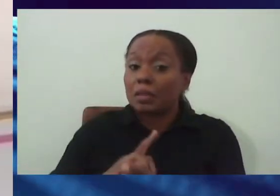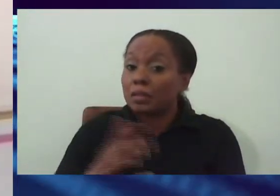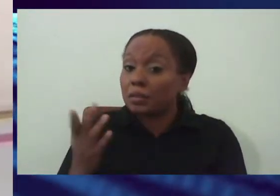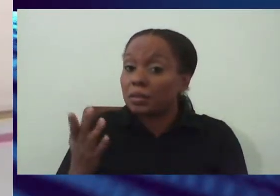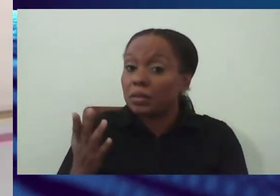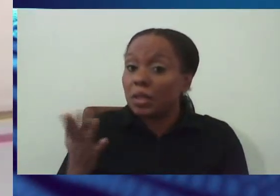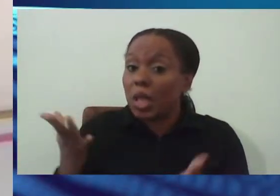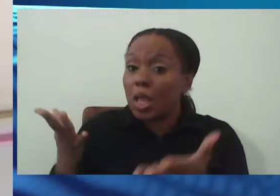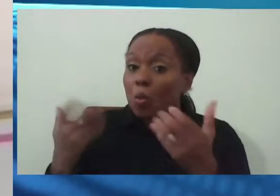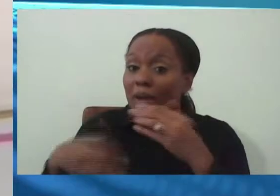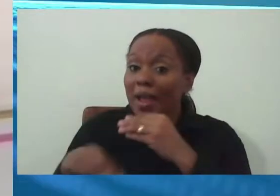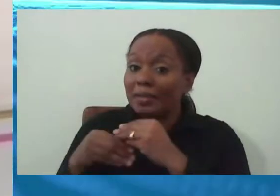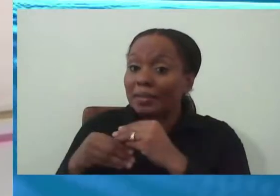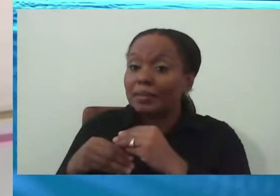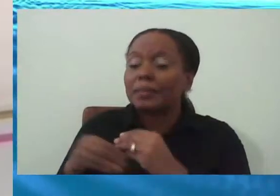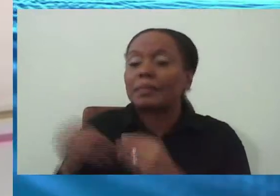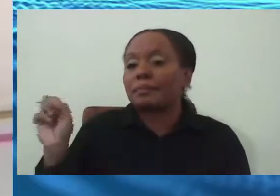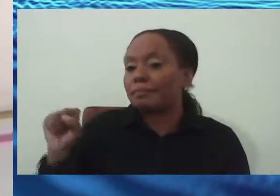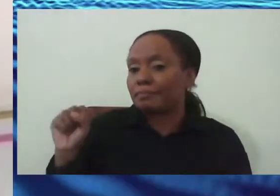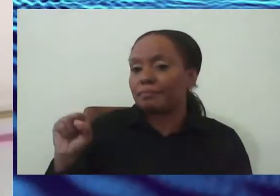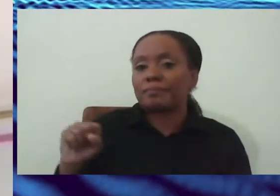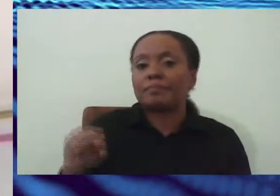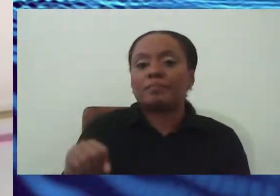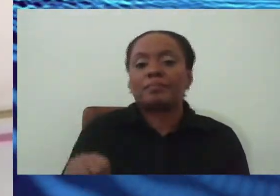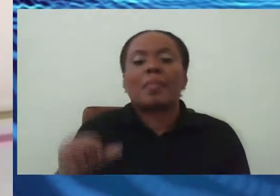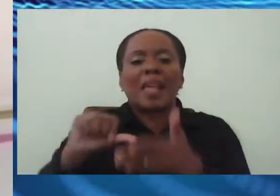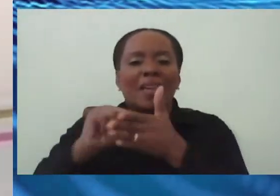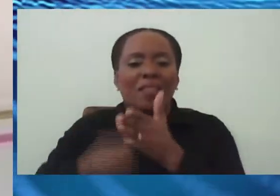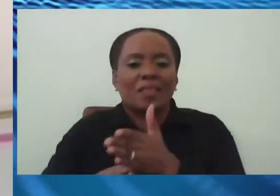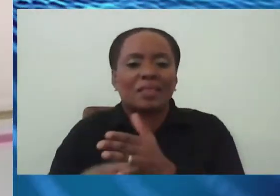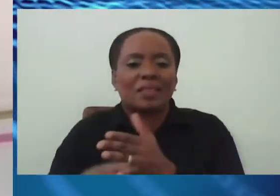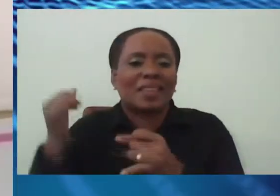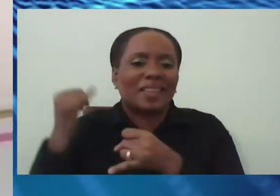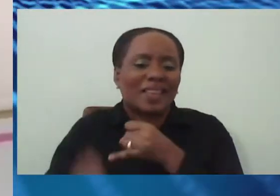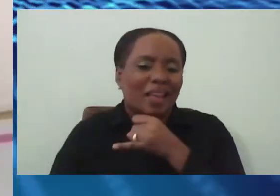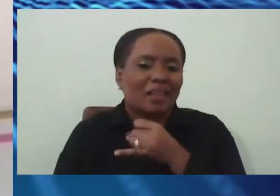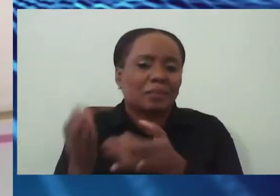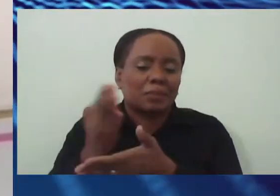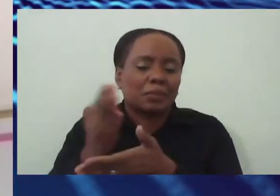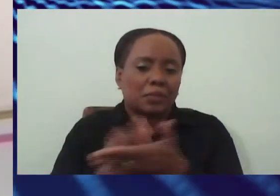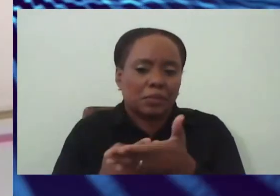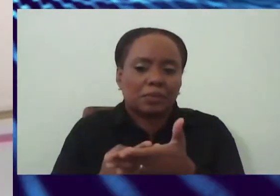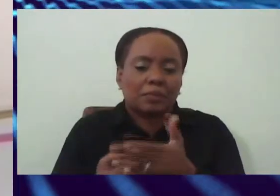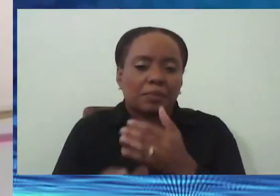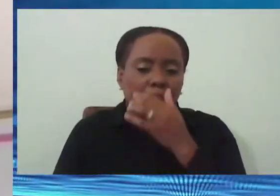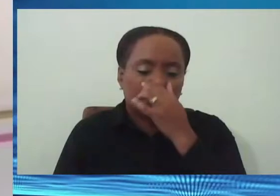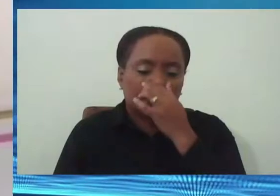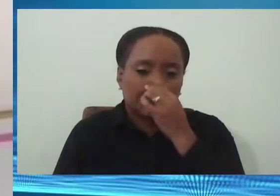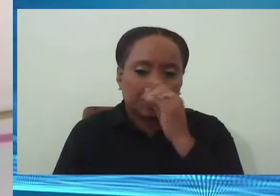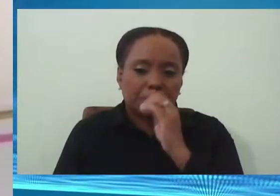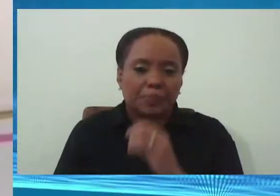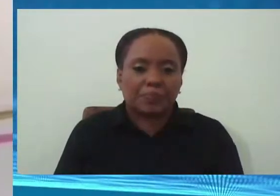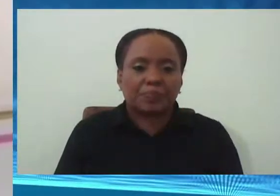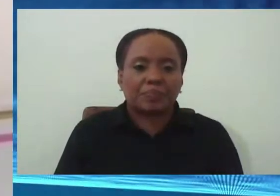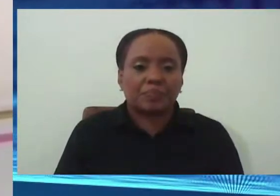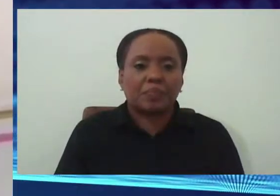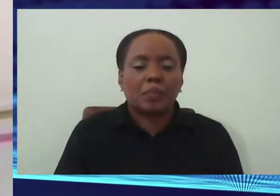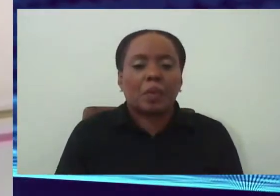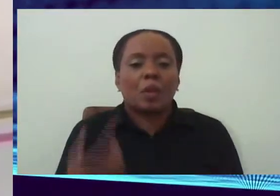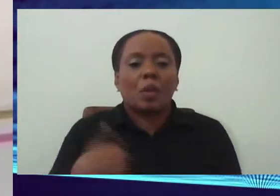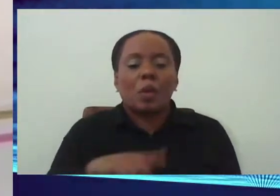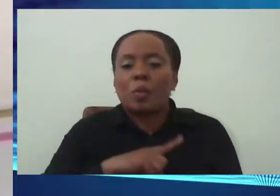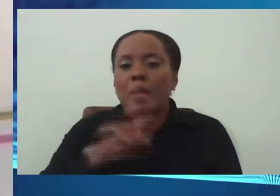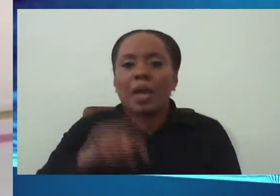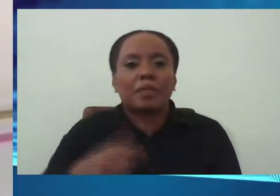just wanted to perhaps emphasize the last part about what Arthur was saying with respect to catching up.